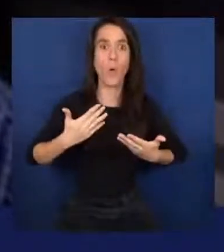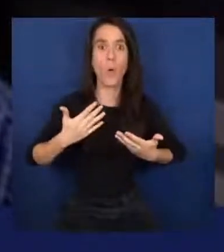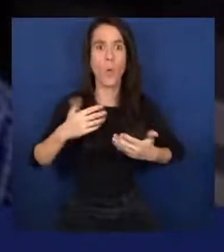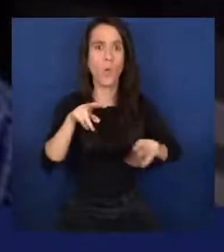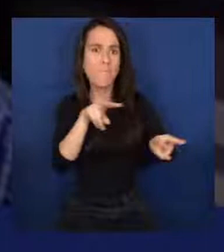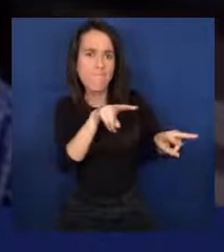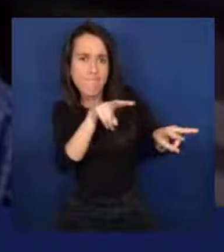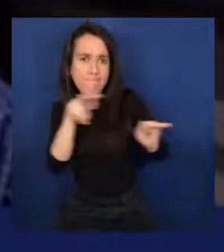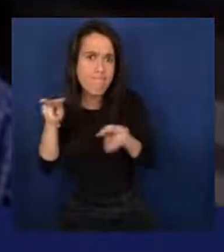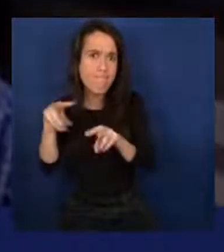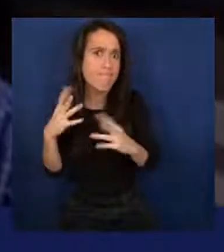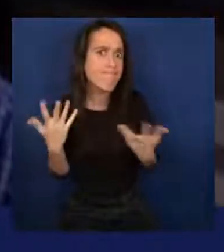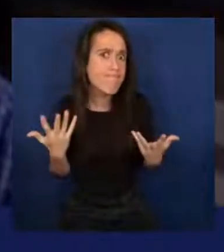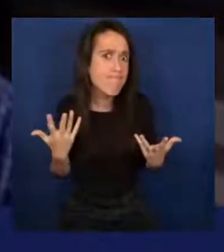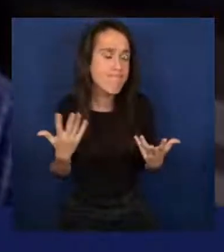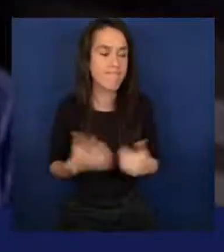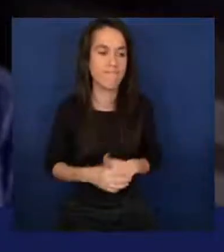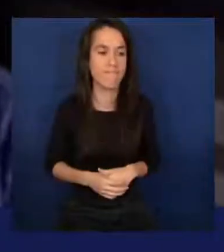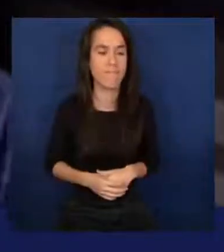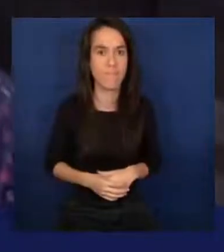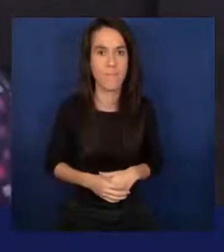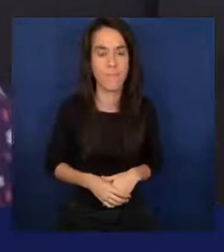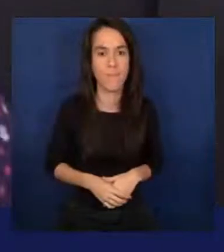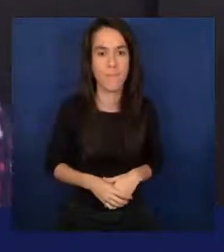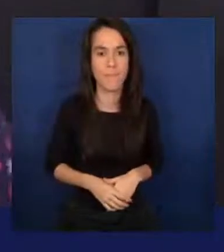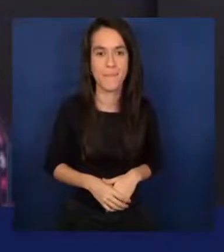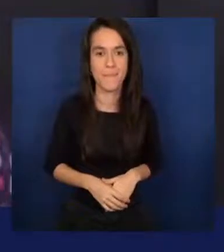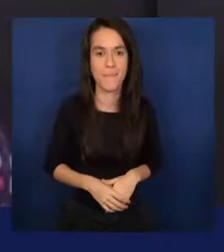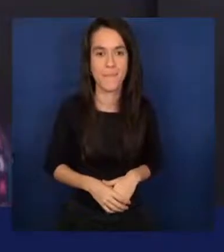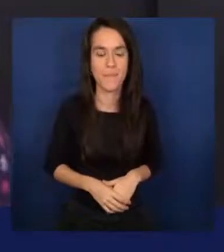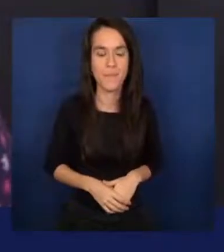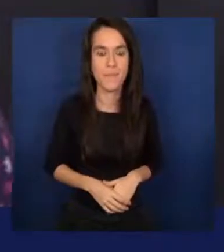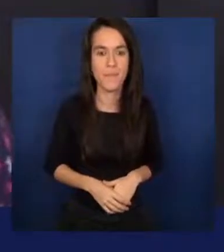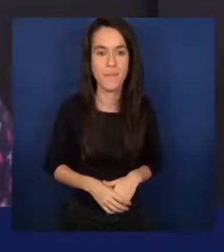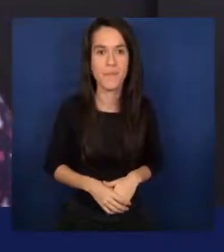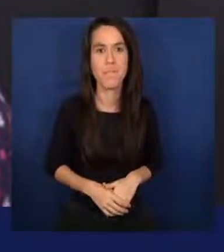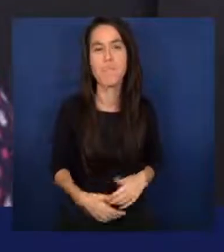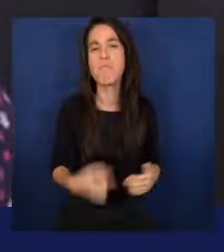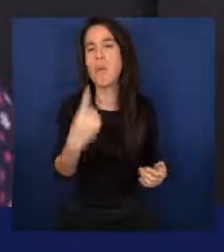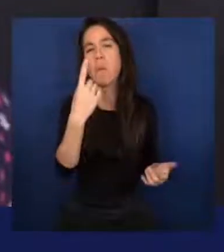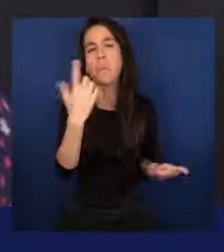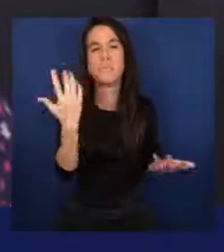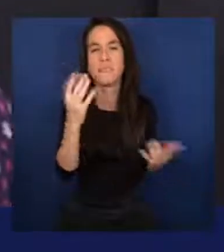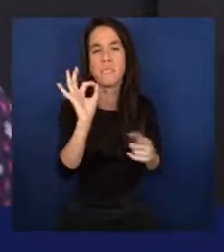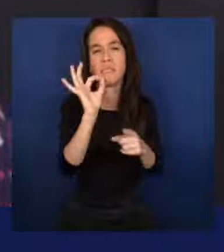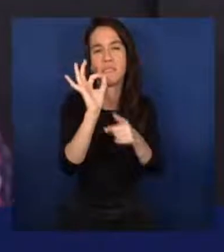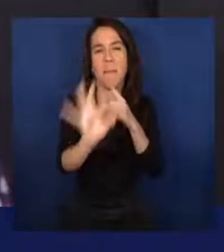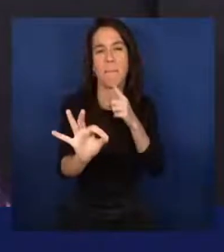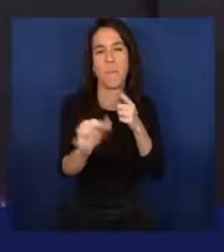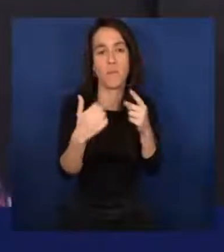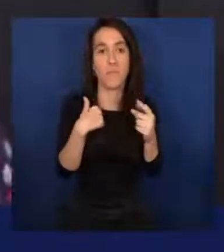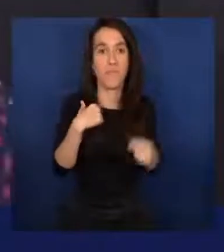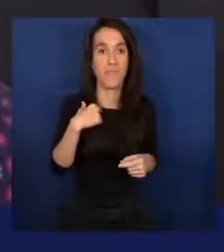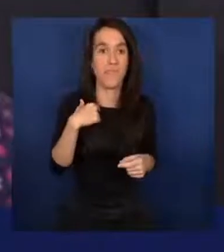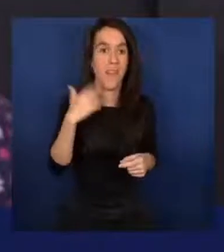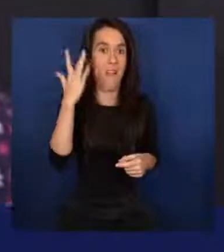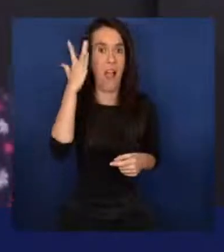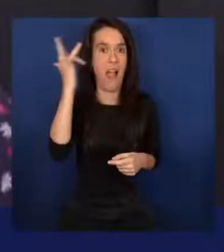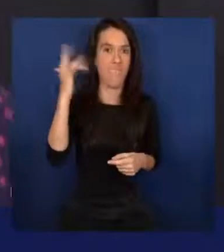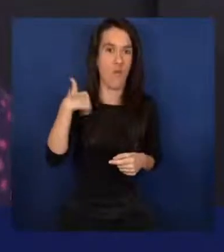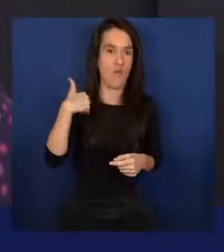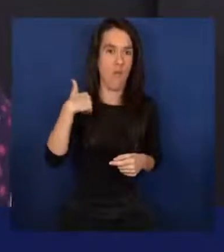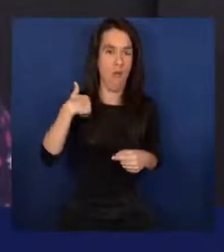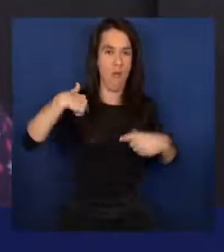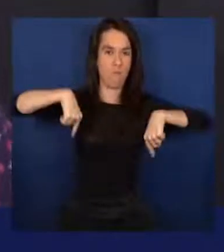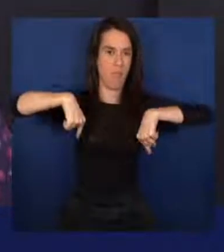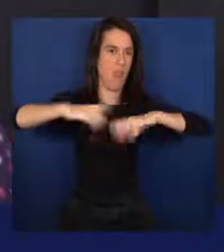Honestly, like just a simple, how sometimes in California, I lived in California for a number of years, and